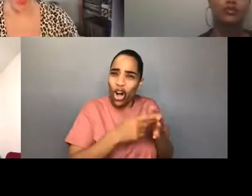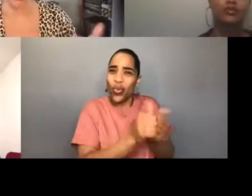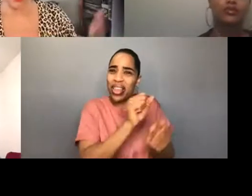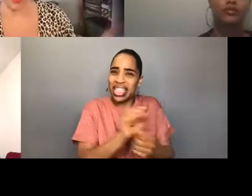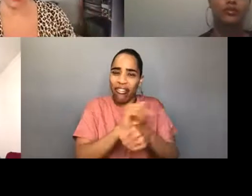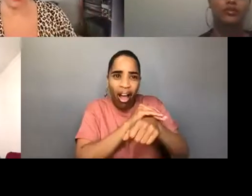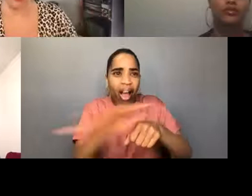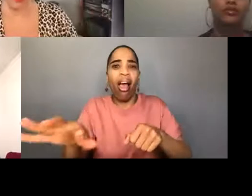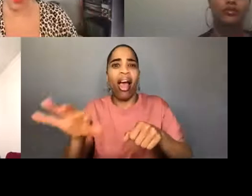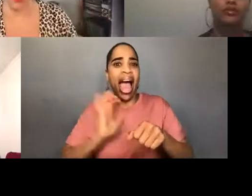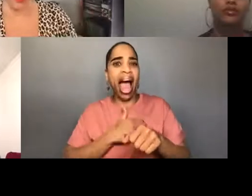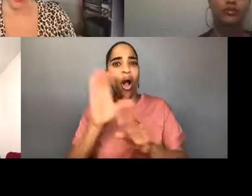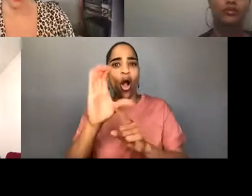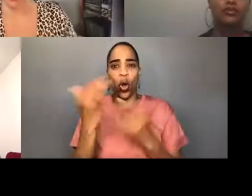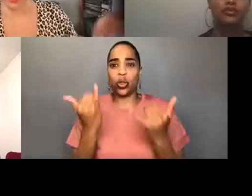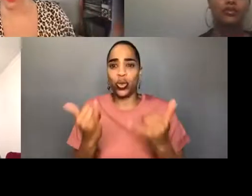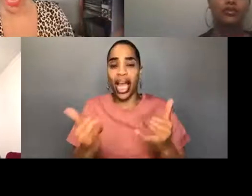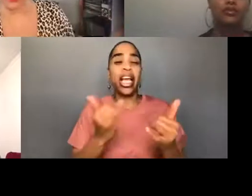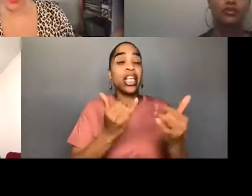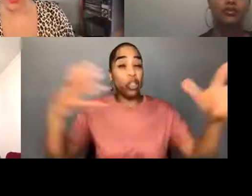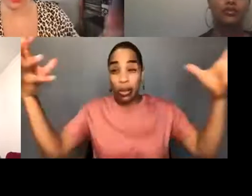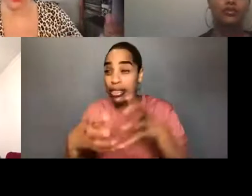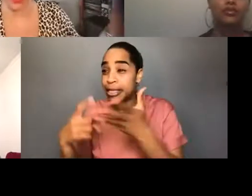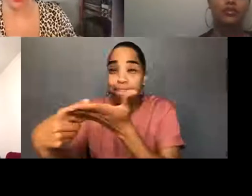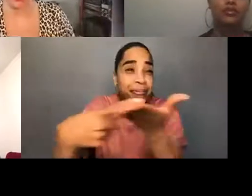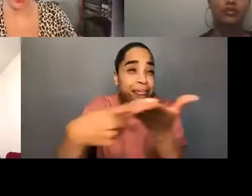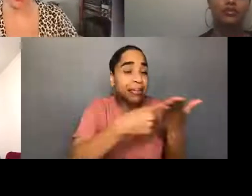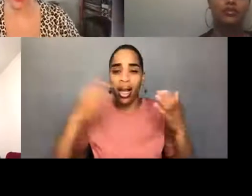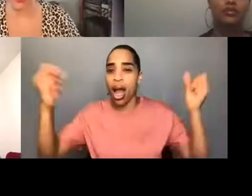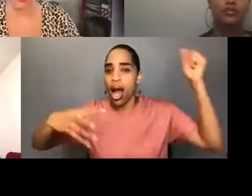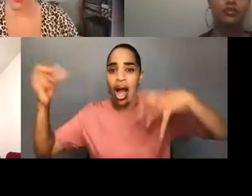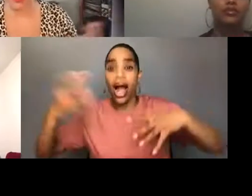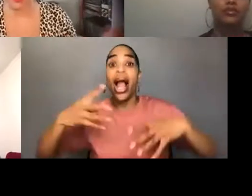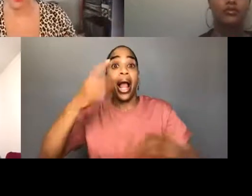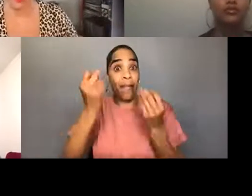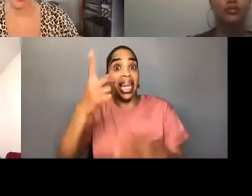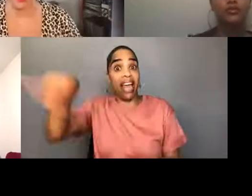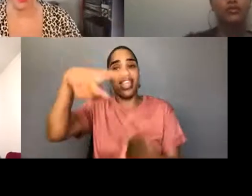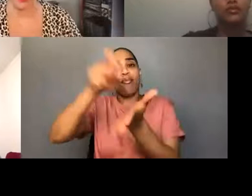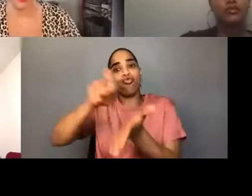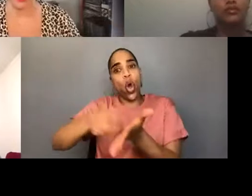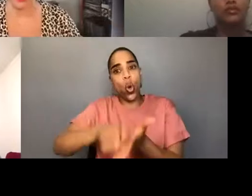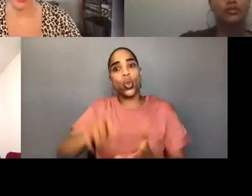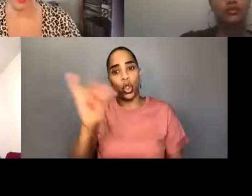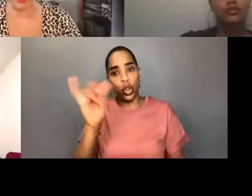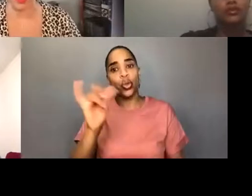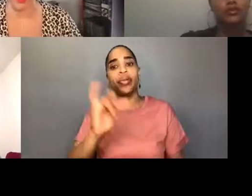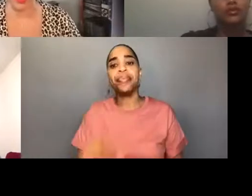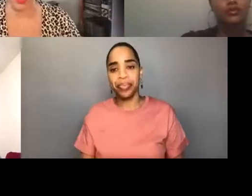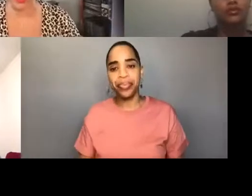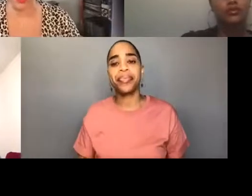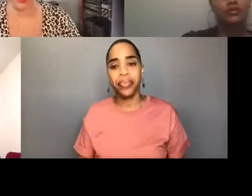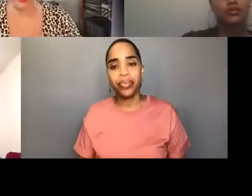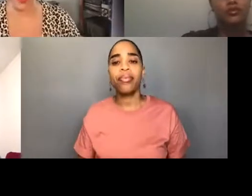And that group of scholars helped us come up with that. And then many of the scholars actually ended up writing those pieces and did that in, you know, using